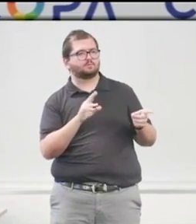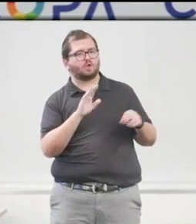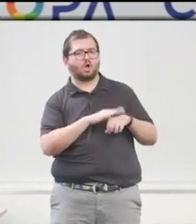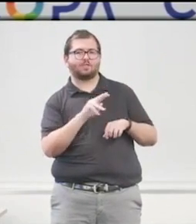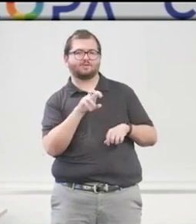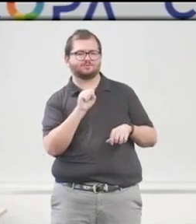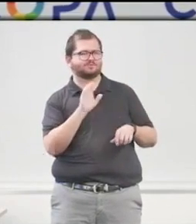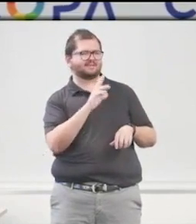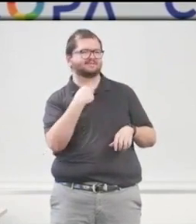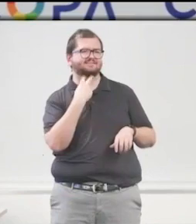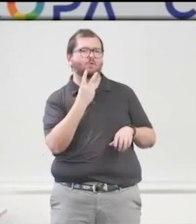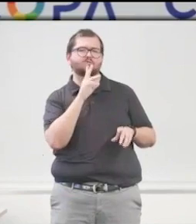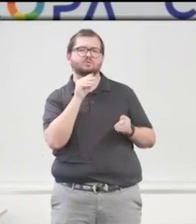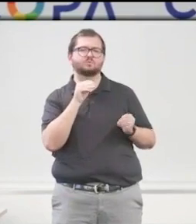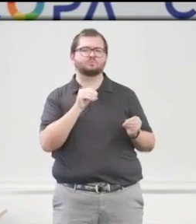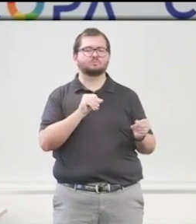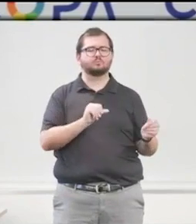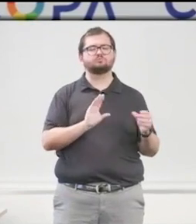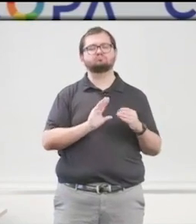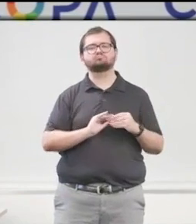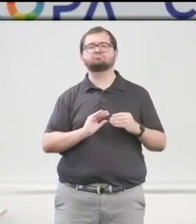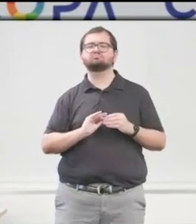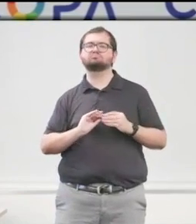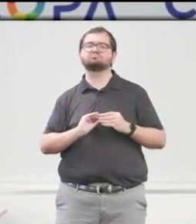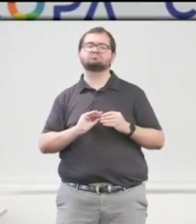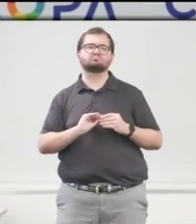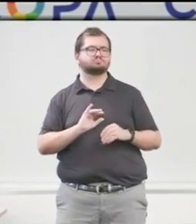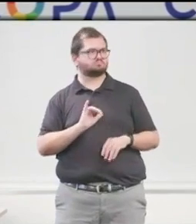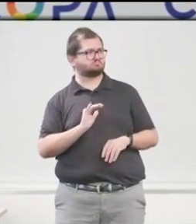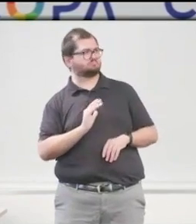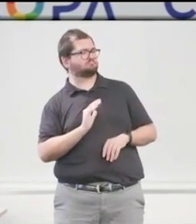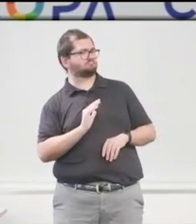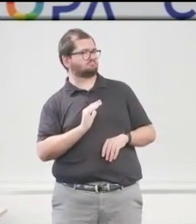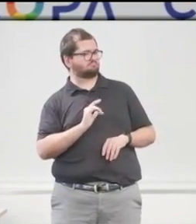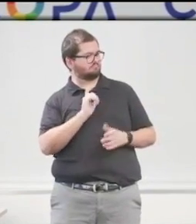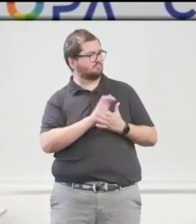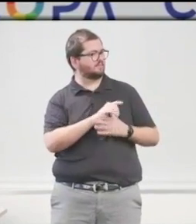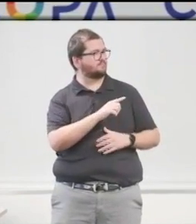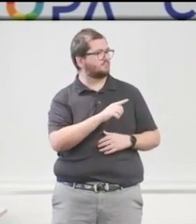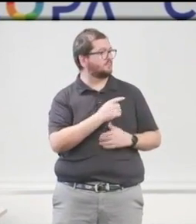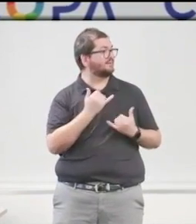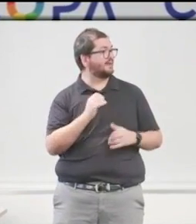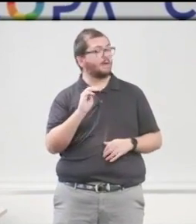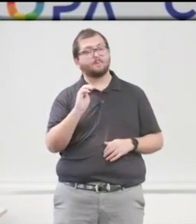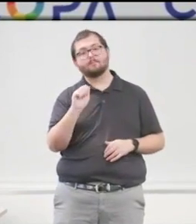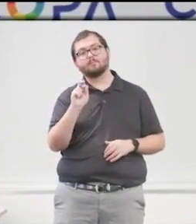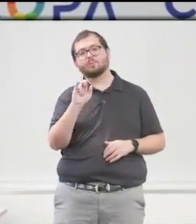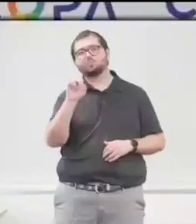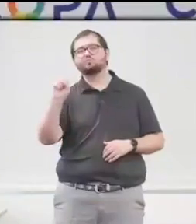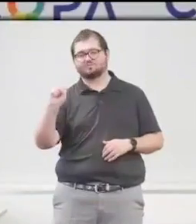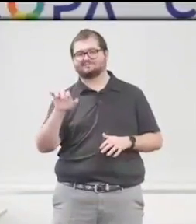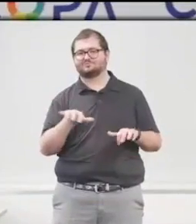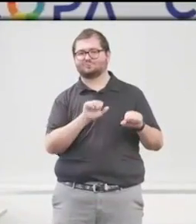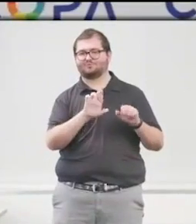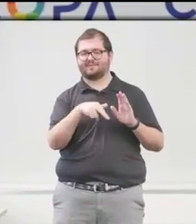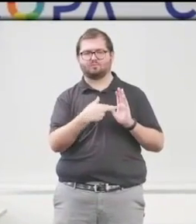and smooth, and he's getting this message across. But he had credibility. And now Marissa is the PIO officer. So Marissa, tell me, what are some of